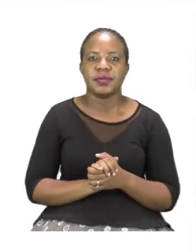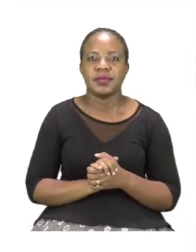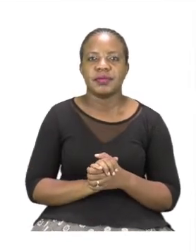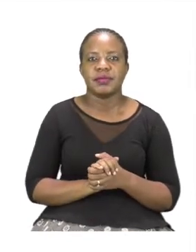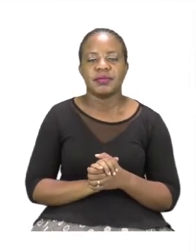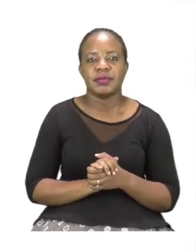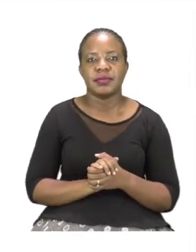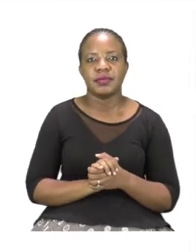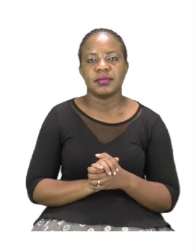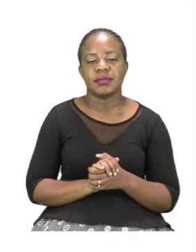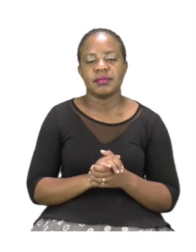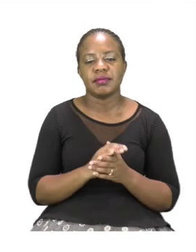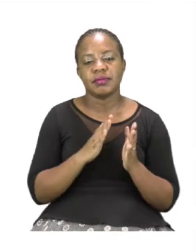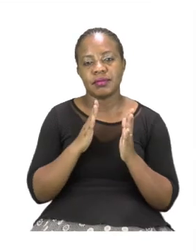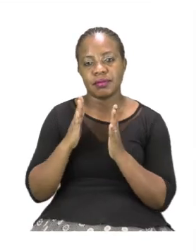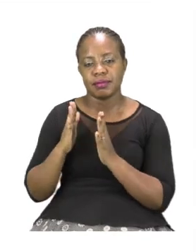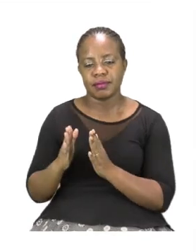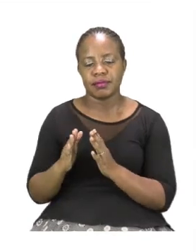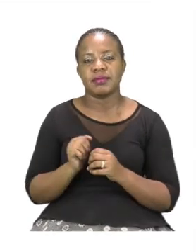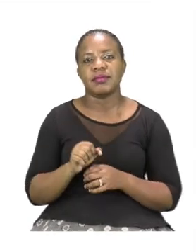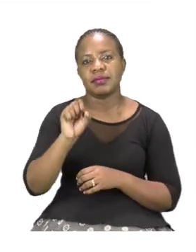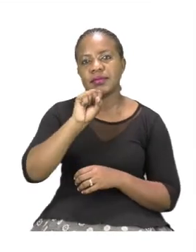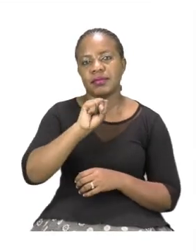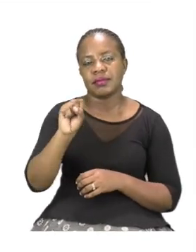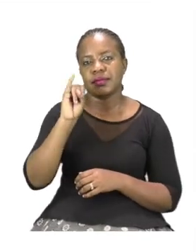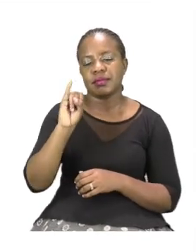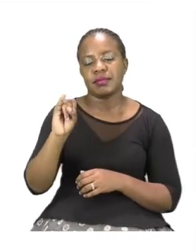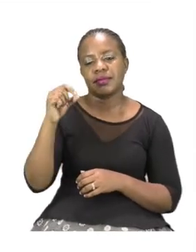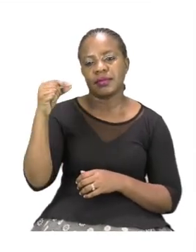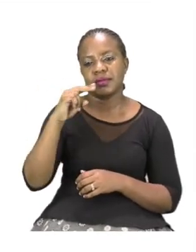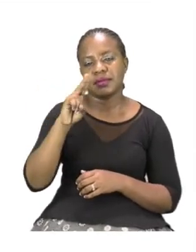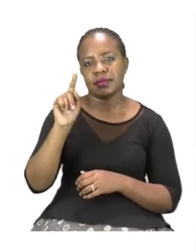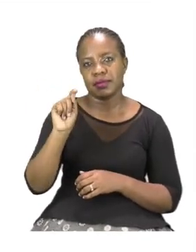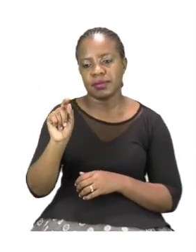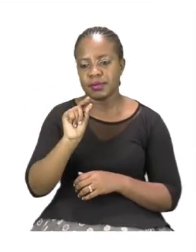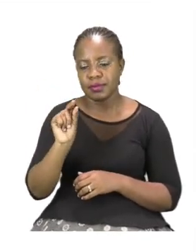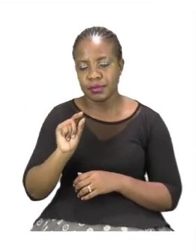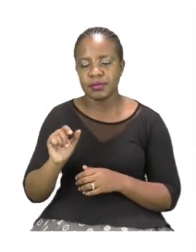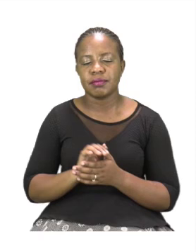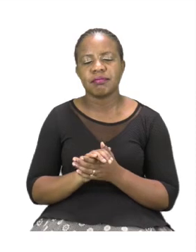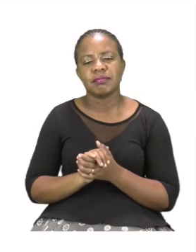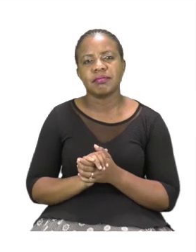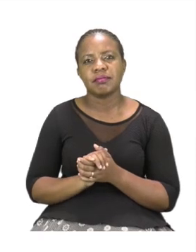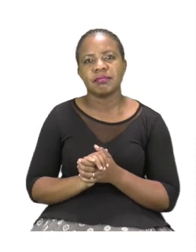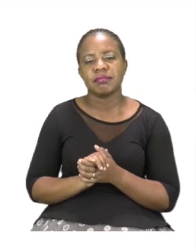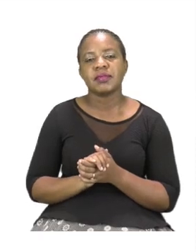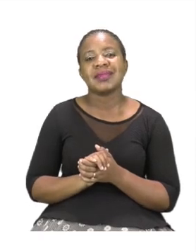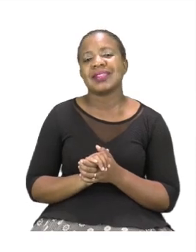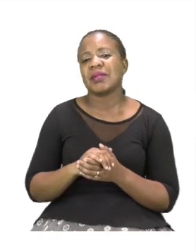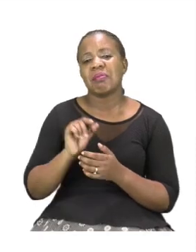Now, let us move to our sight words. Now, sight words are words that we are going to see